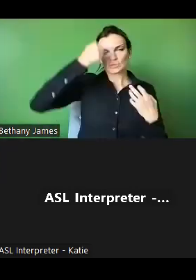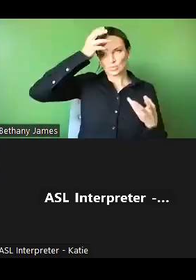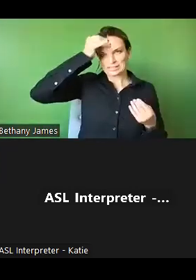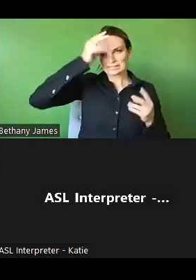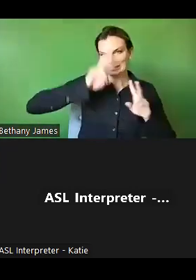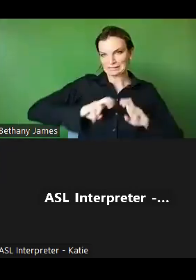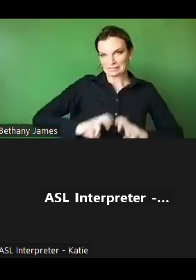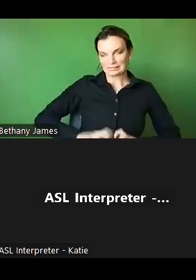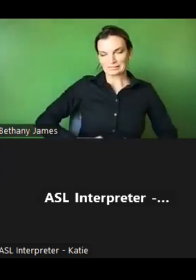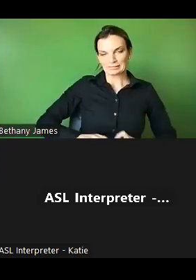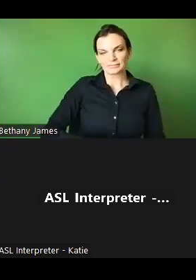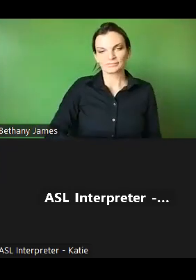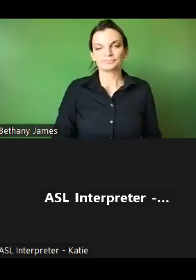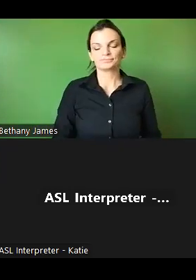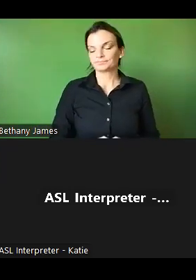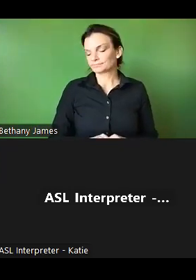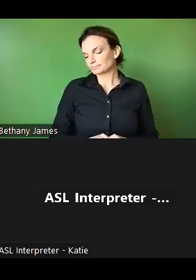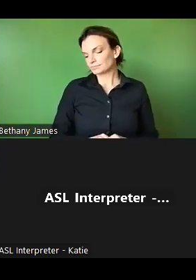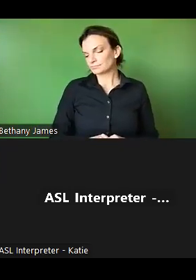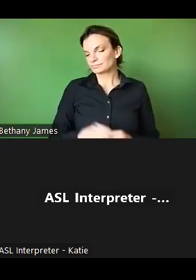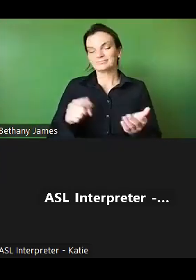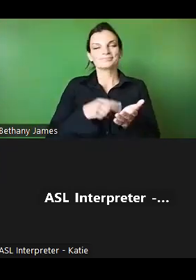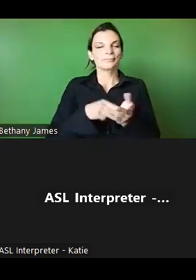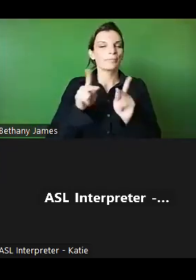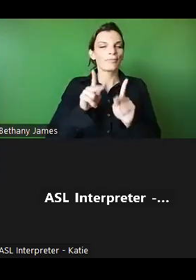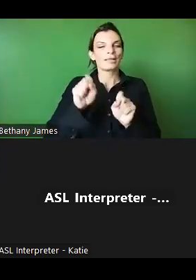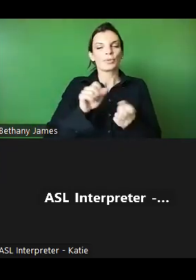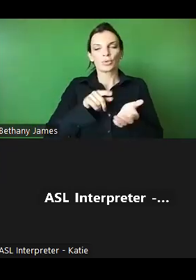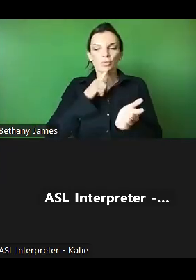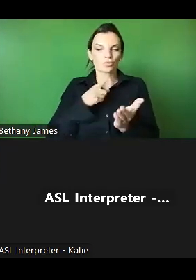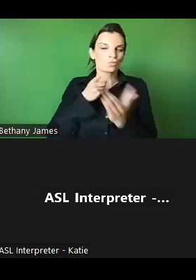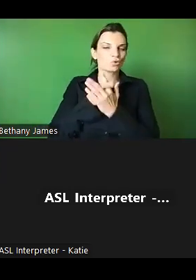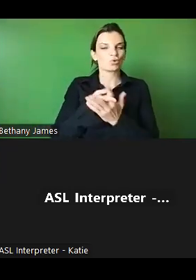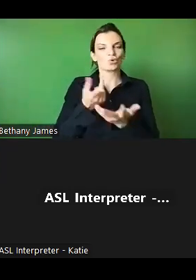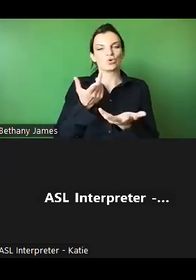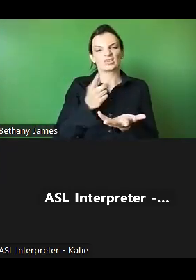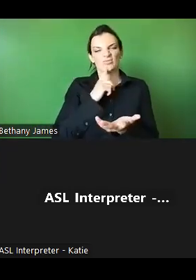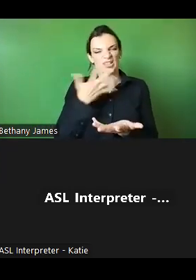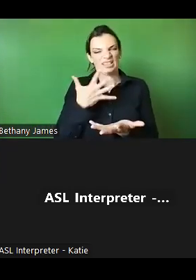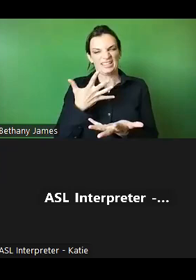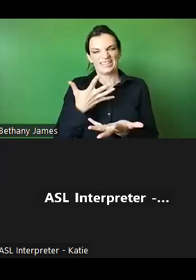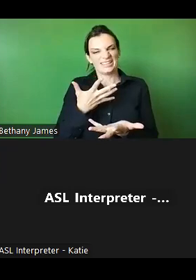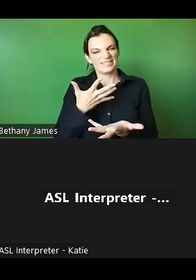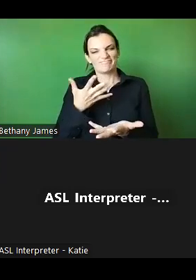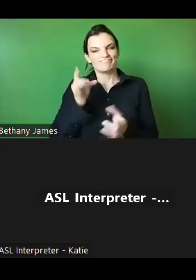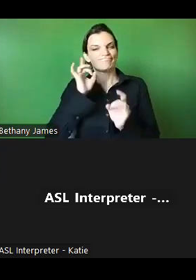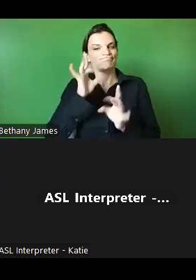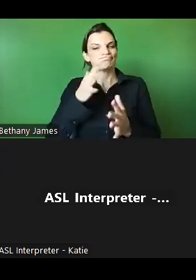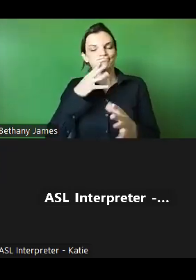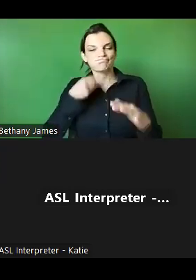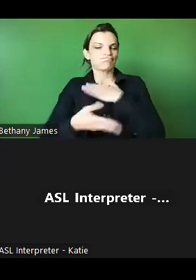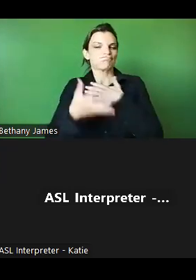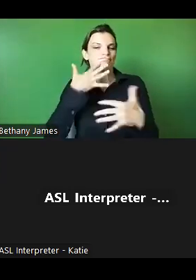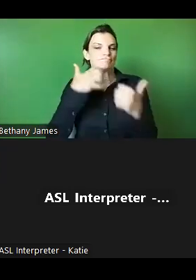are we saying that people aren't sometimes rude, abrasive, obnoxious, and passive aggressive. At the same